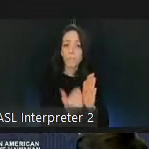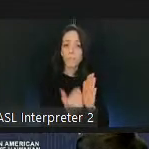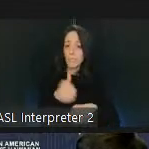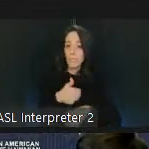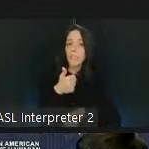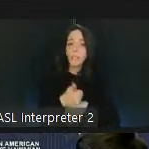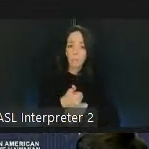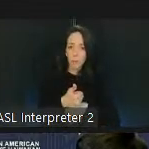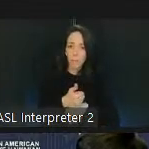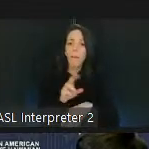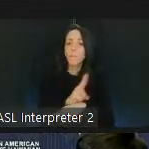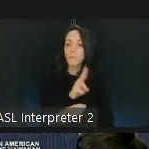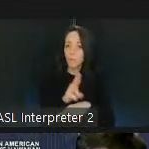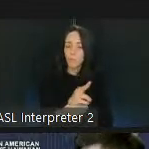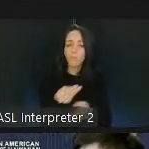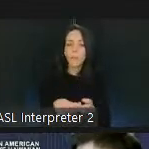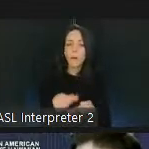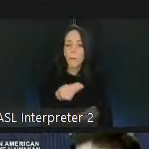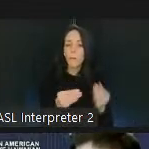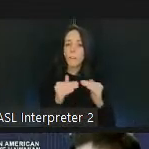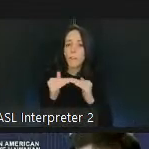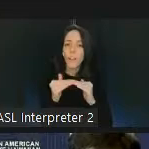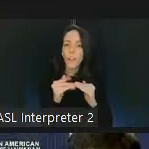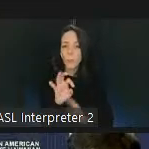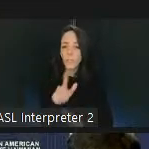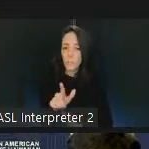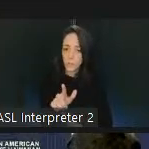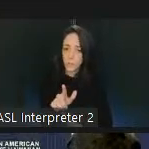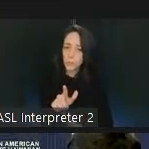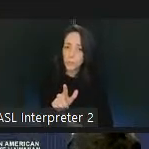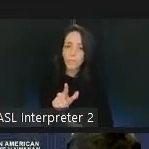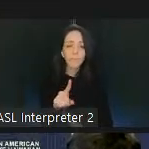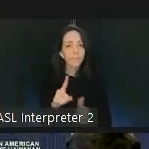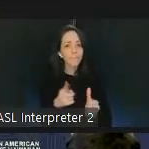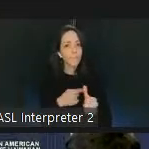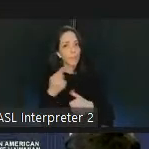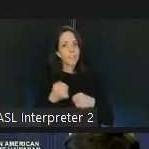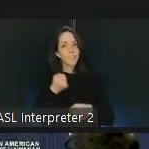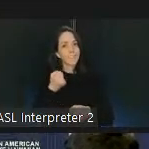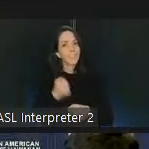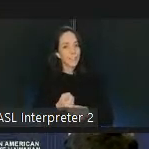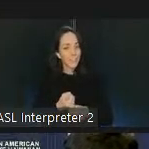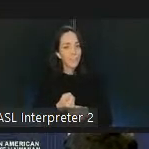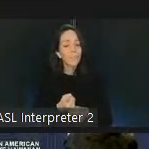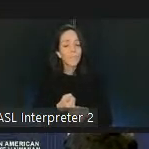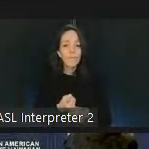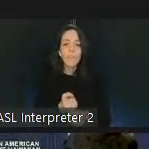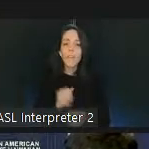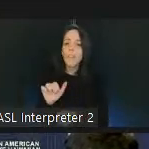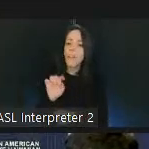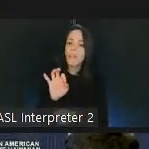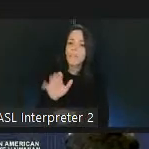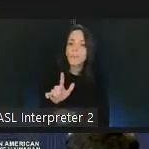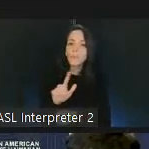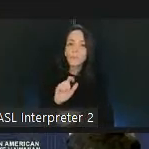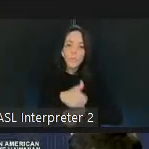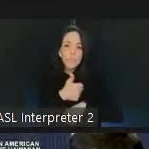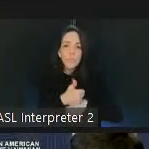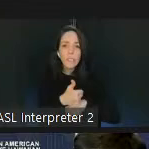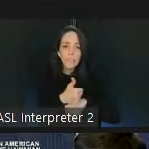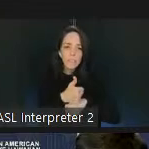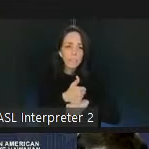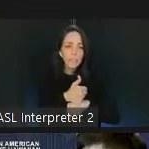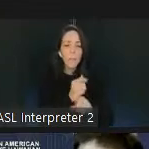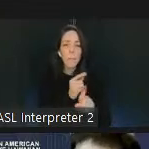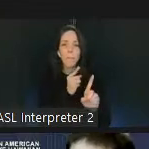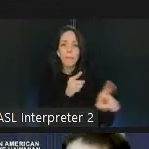tool. In this first year of implementing the tool, the proposed budget establishes baseline data and allows